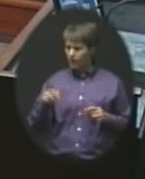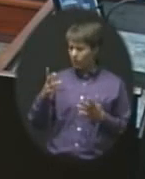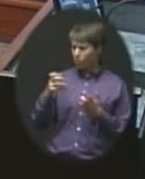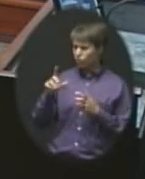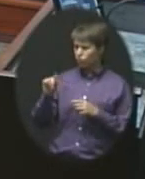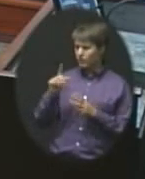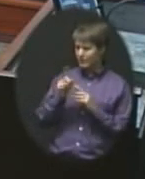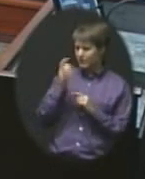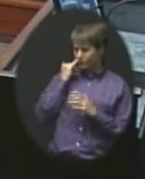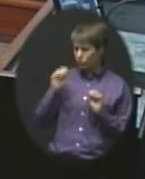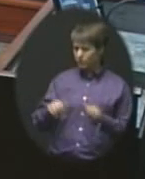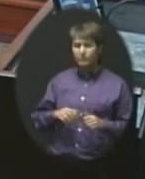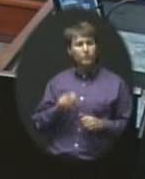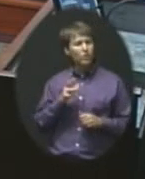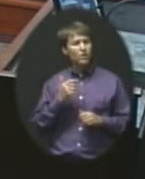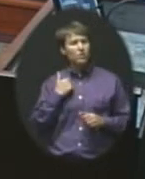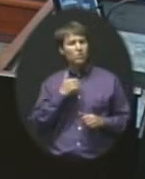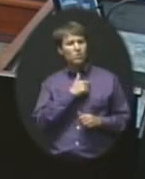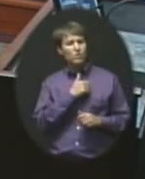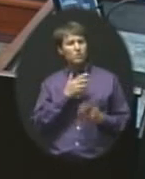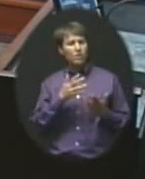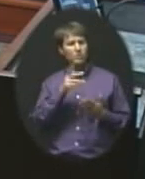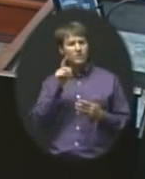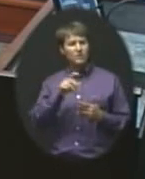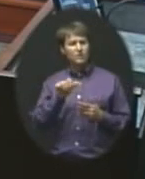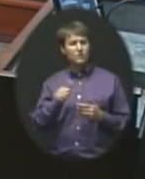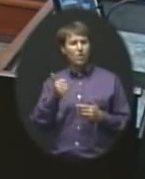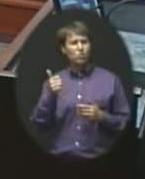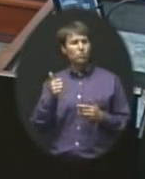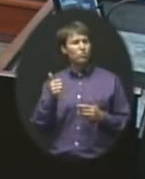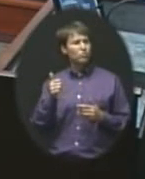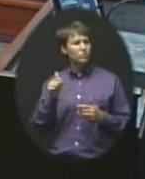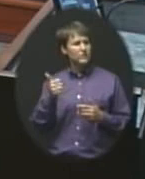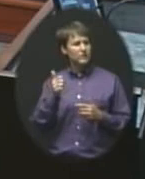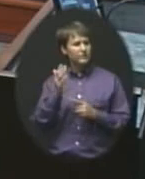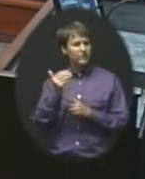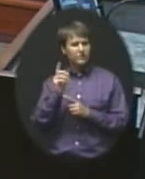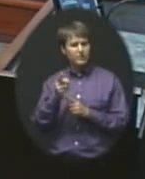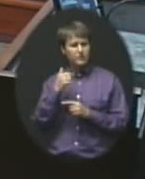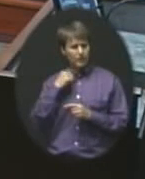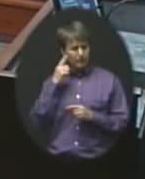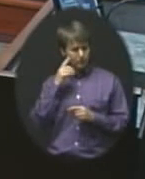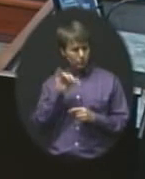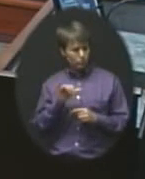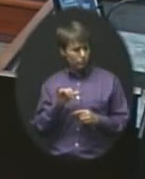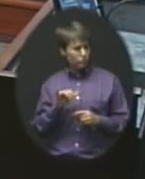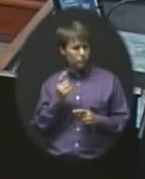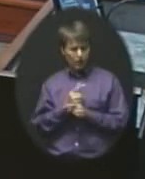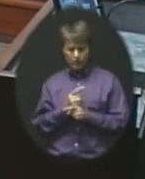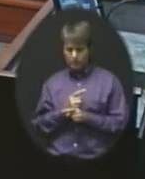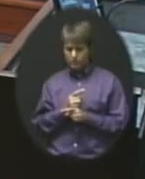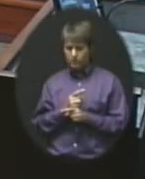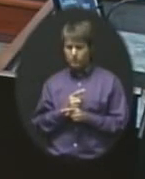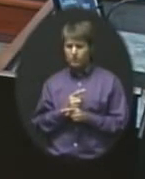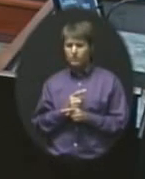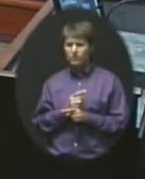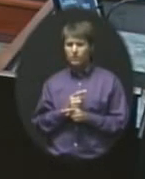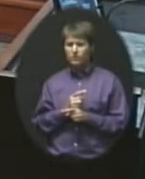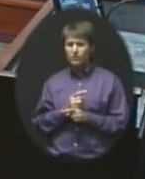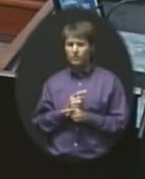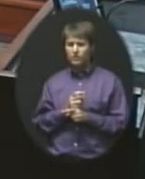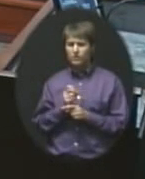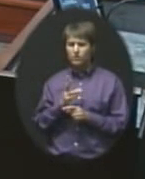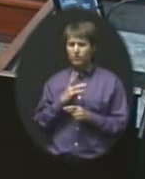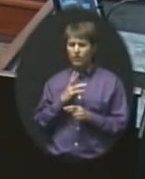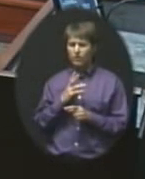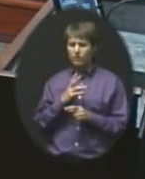minutes if we could. And we probably need another 10, 15, I think. All right. I'll cut mine to